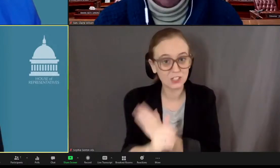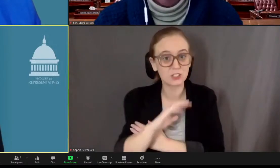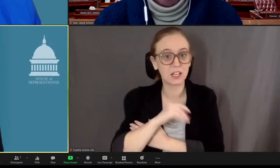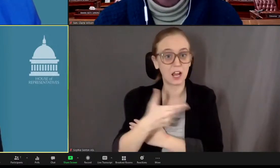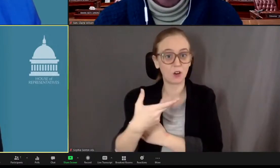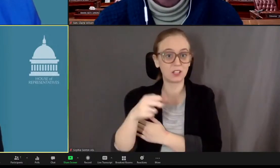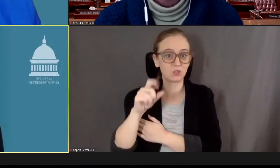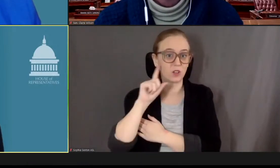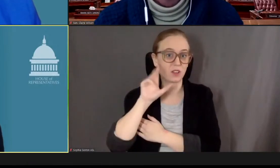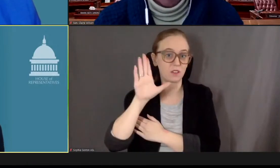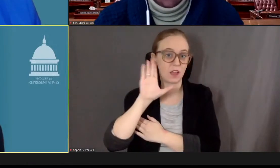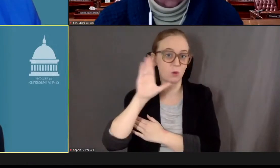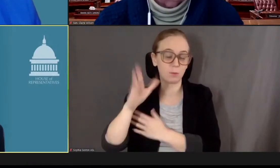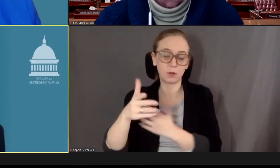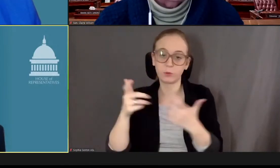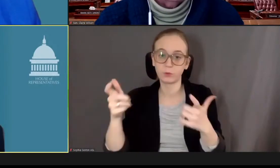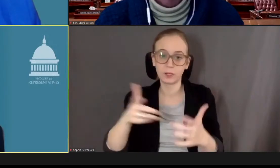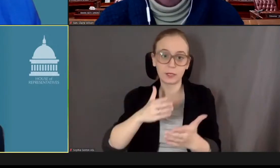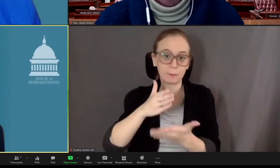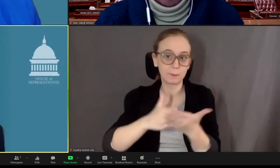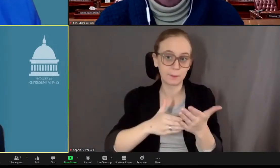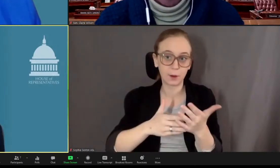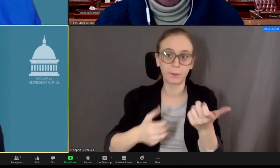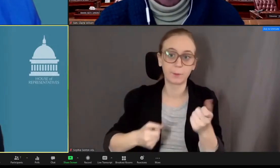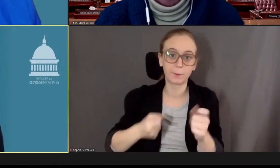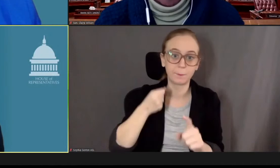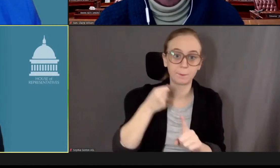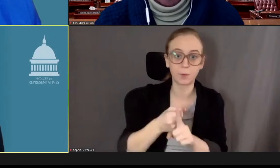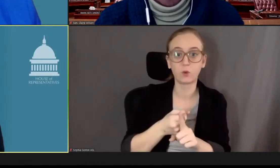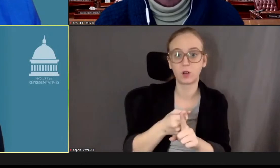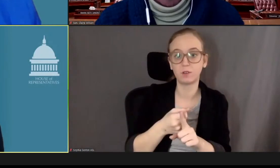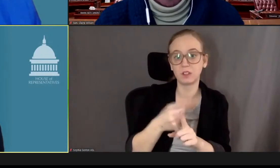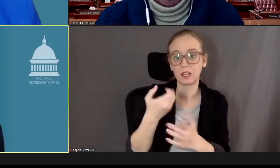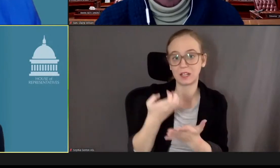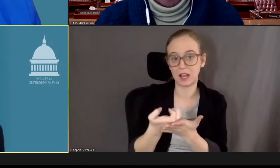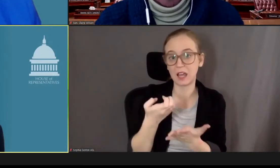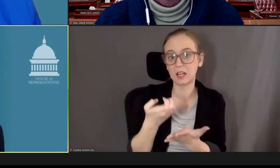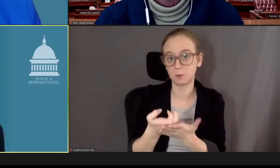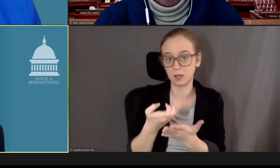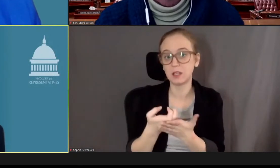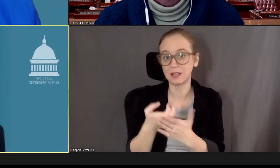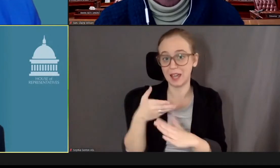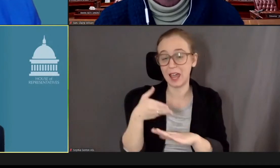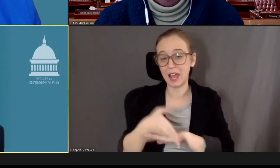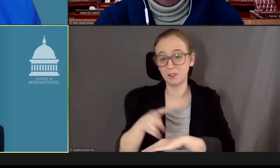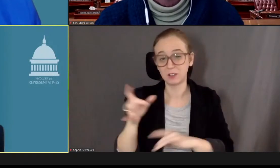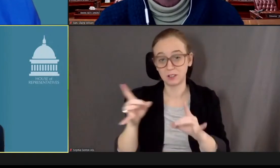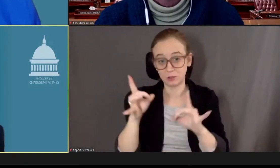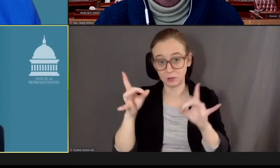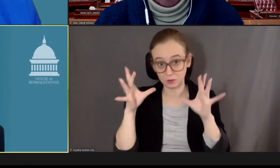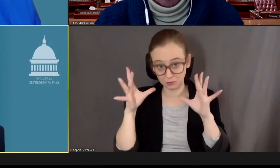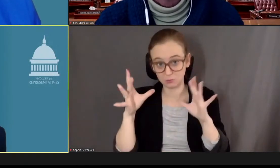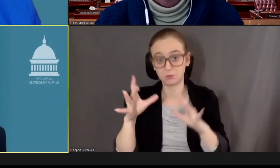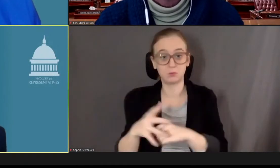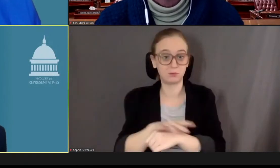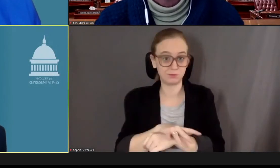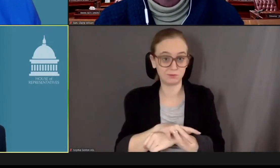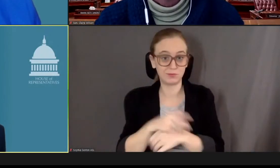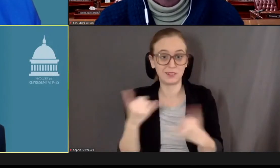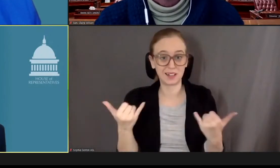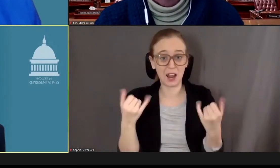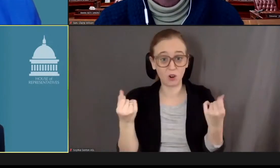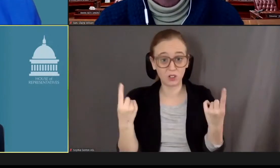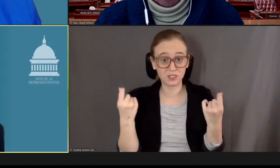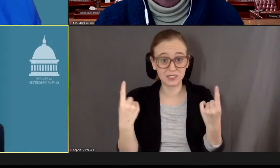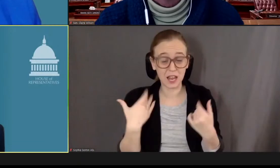past this post-COVID pandemic. There'll be a lot of construction projects that are currently on hold that